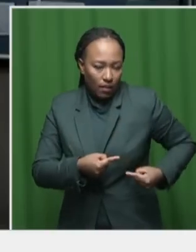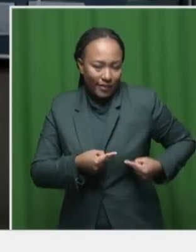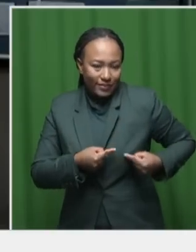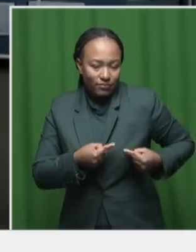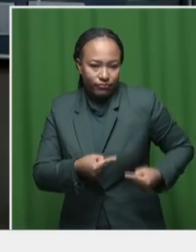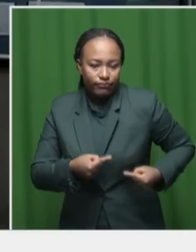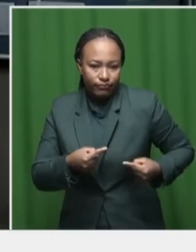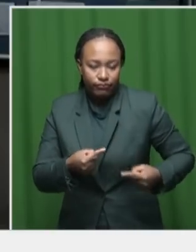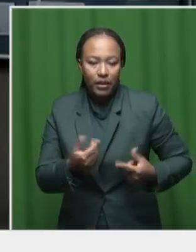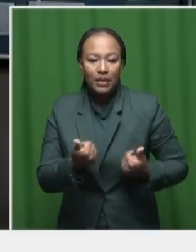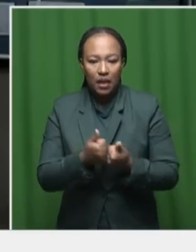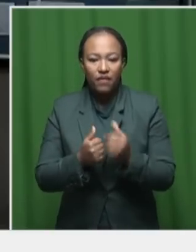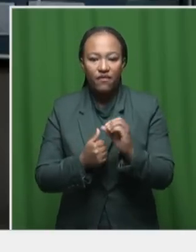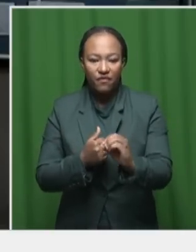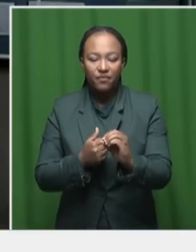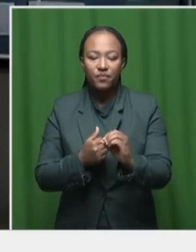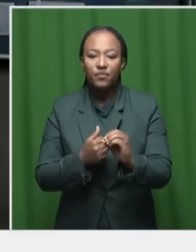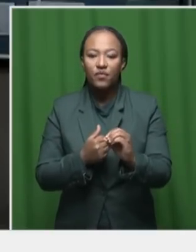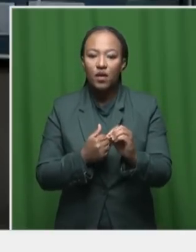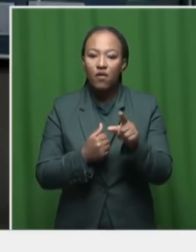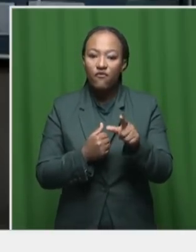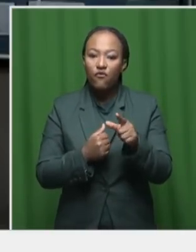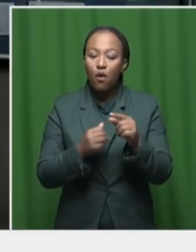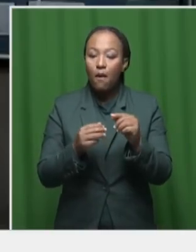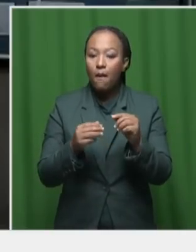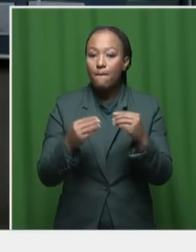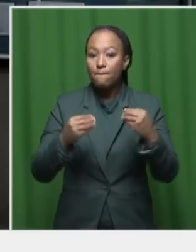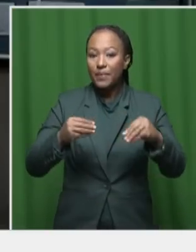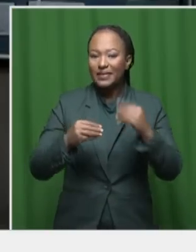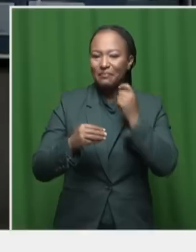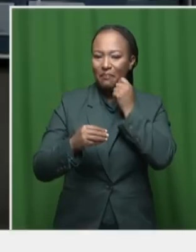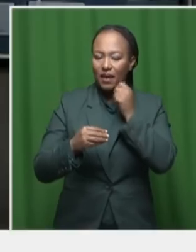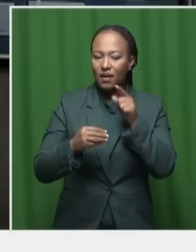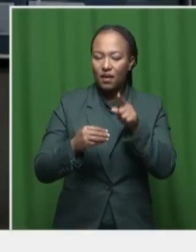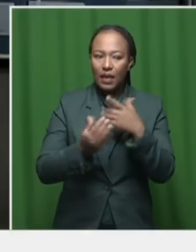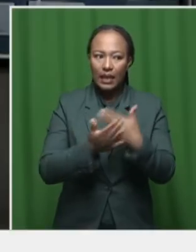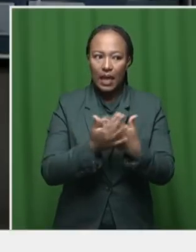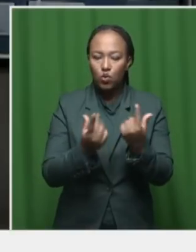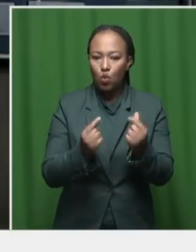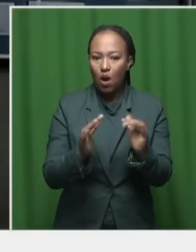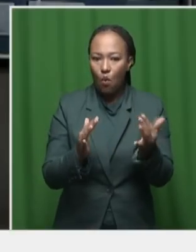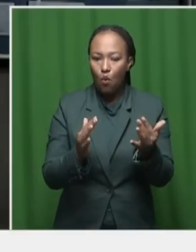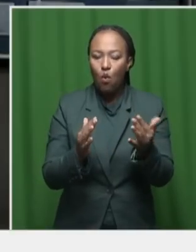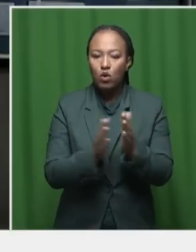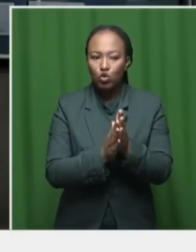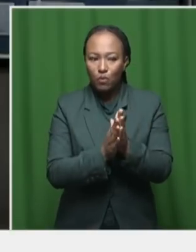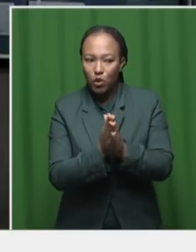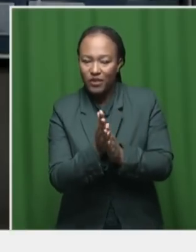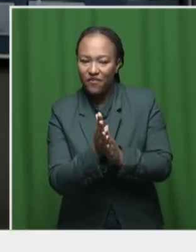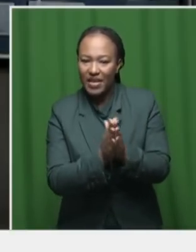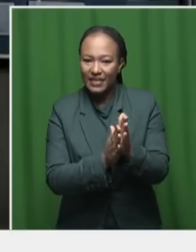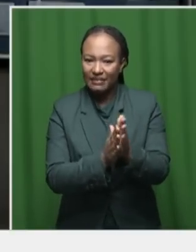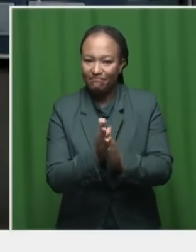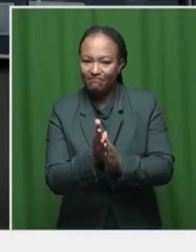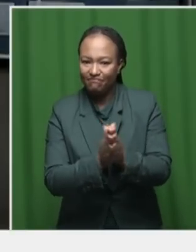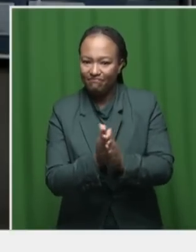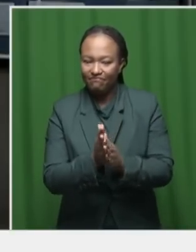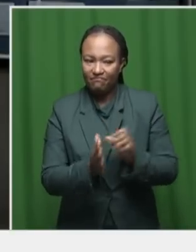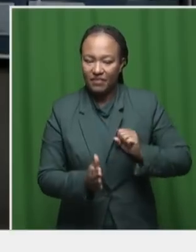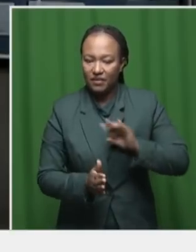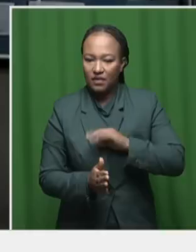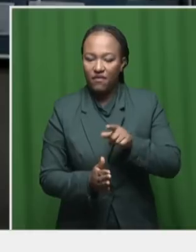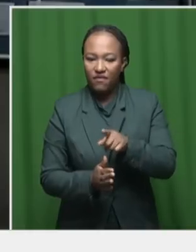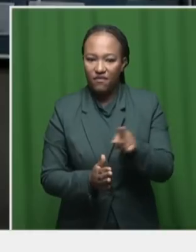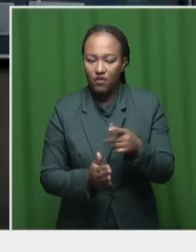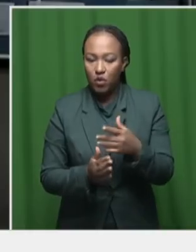of being an executive, of being a businessman, is quite often is what can you do to keep on motivating your employees? You can